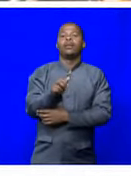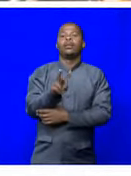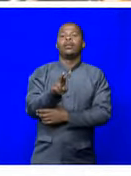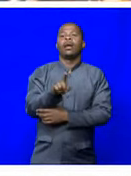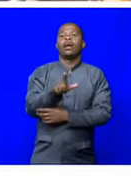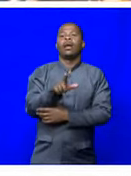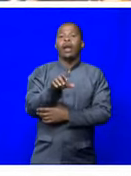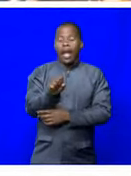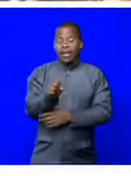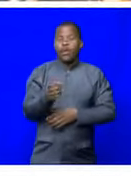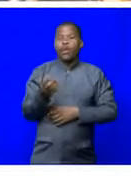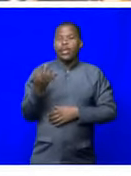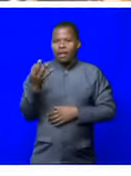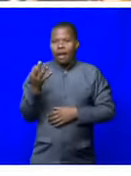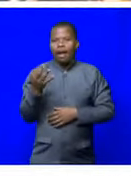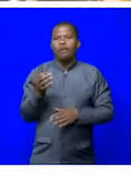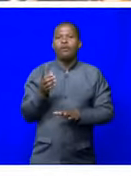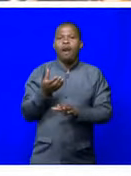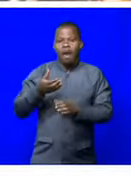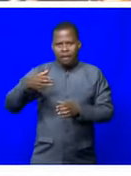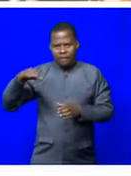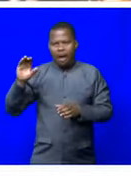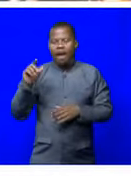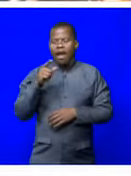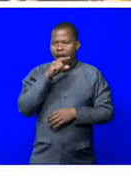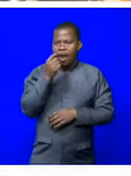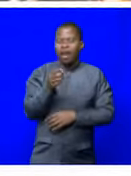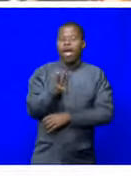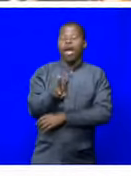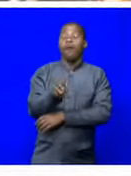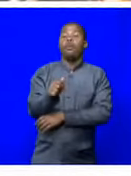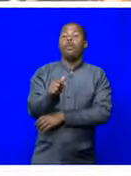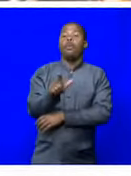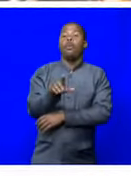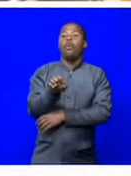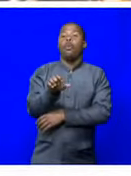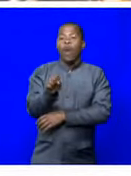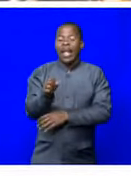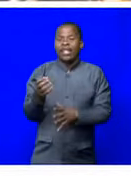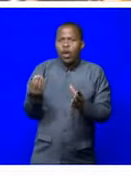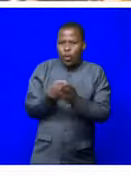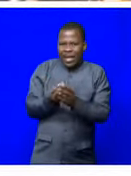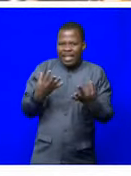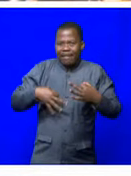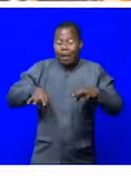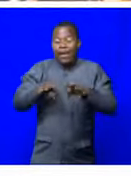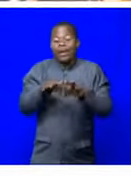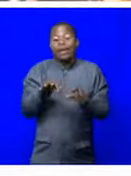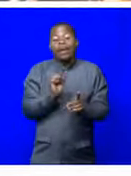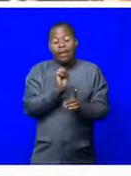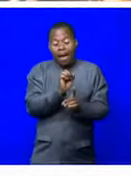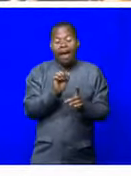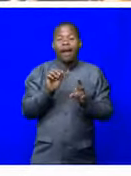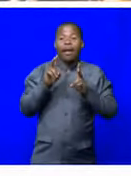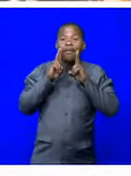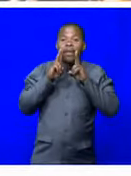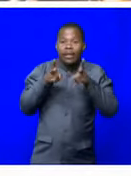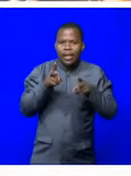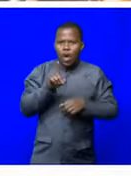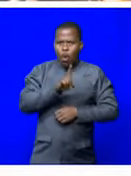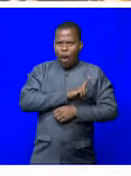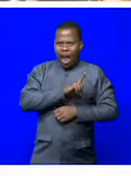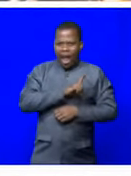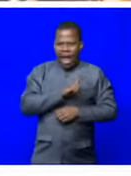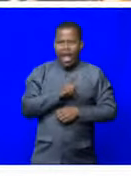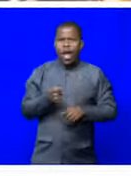Wales emsebentini lochubekako welukwe kulungiselela kufihla lobeka indlovukati yamangisi Queen Elizabeth wesibili.